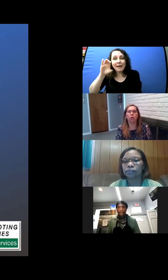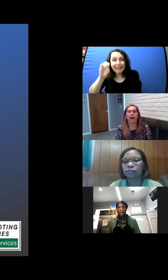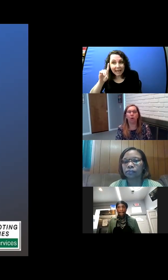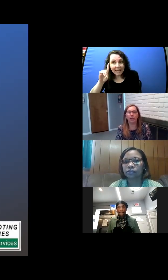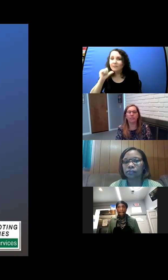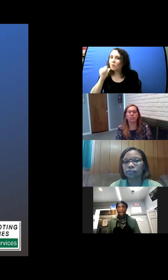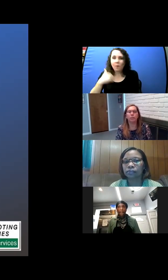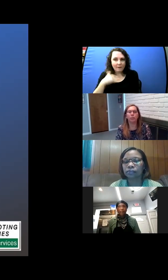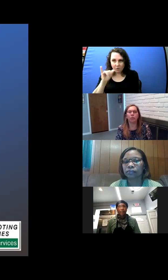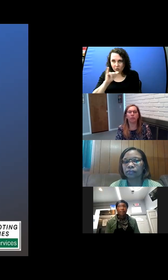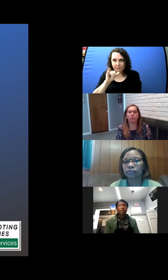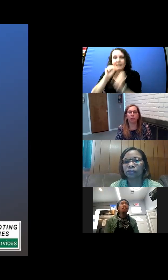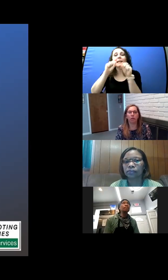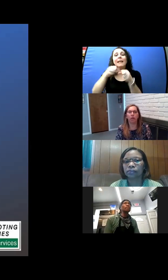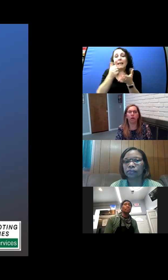their county's